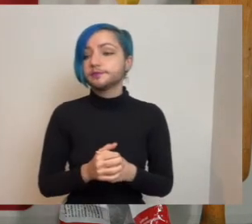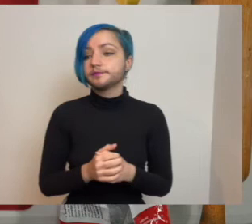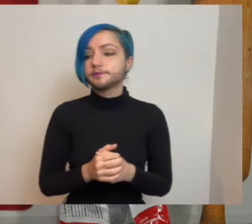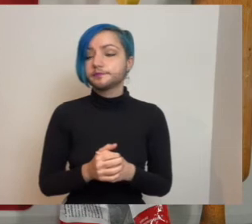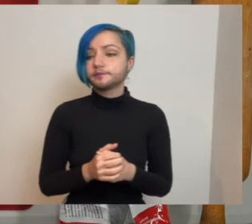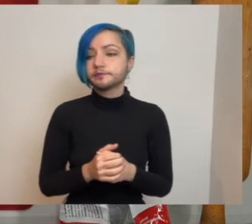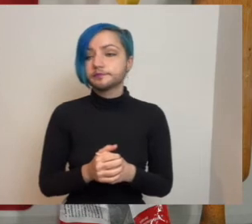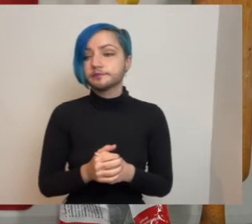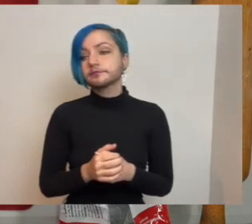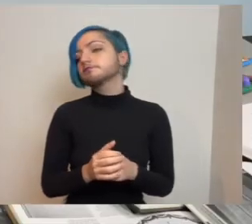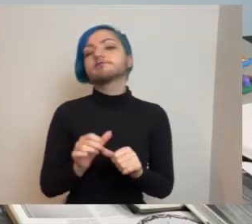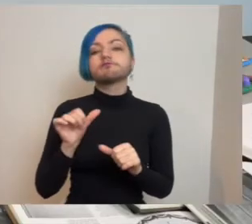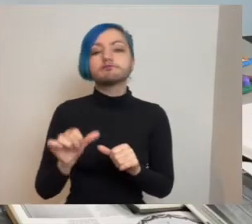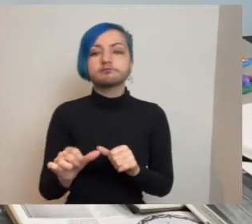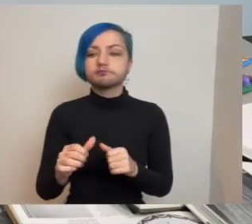you can,